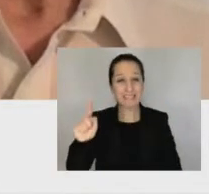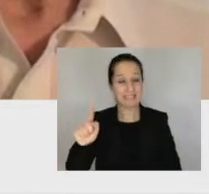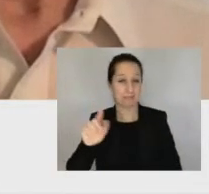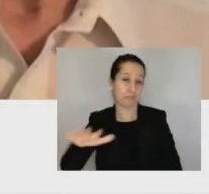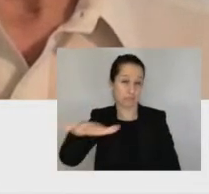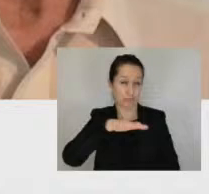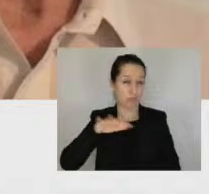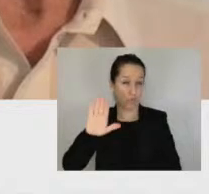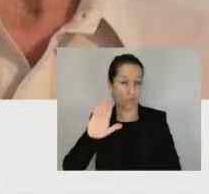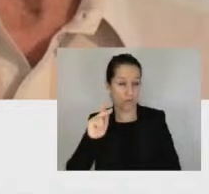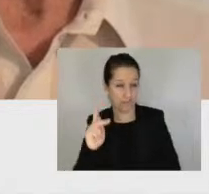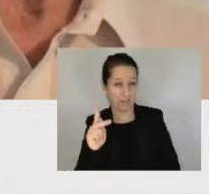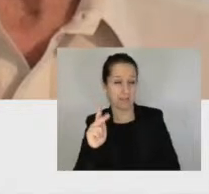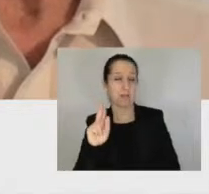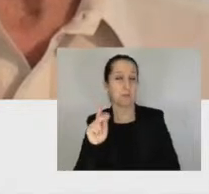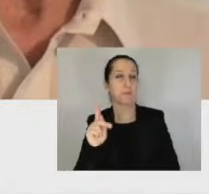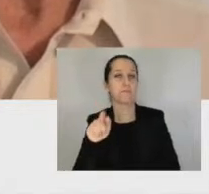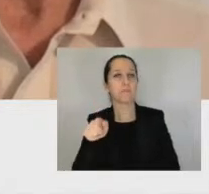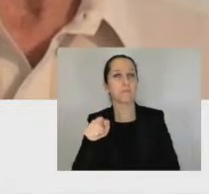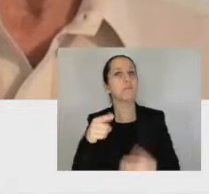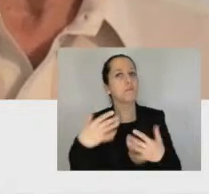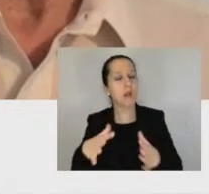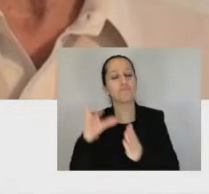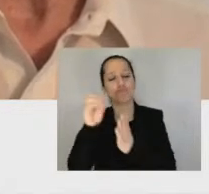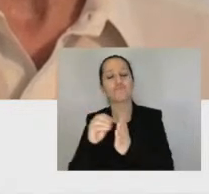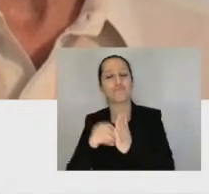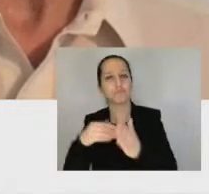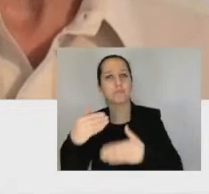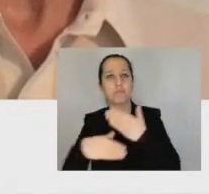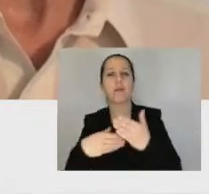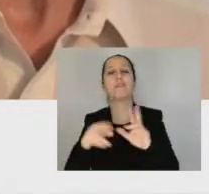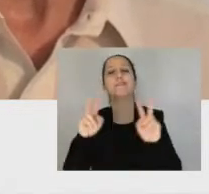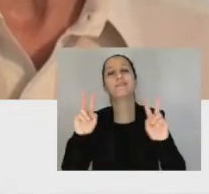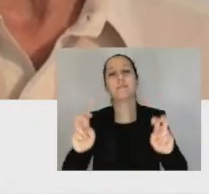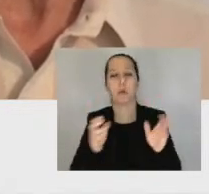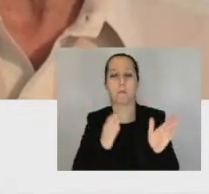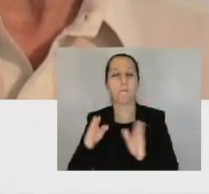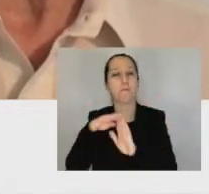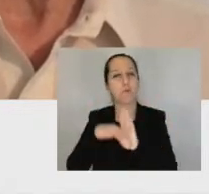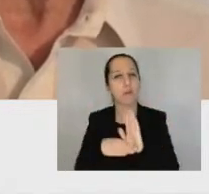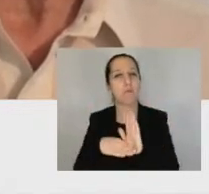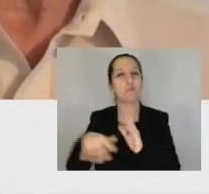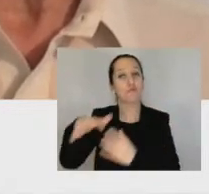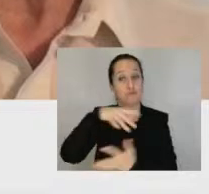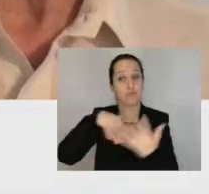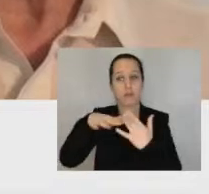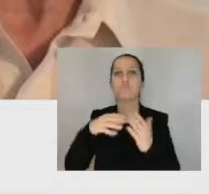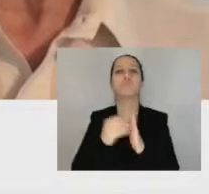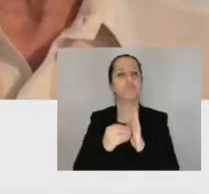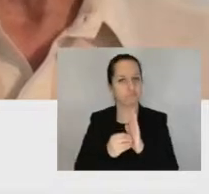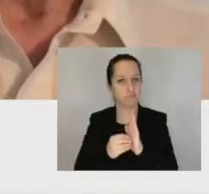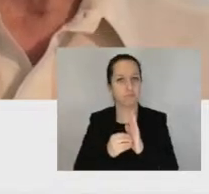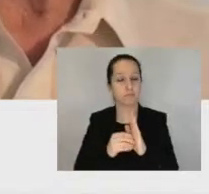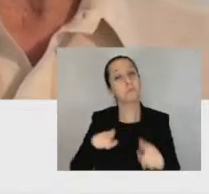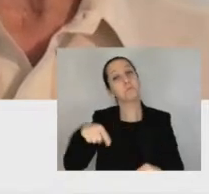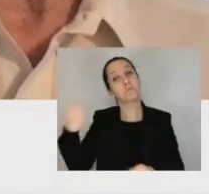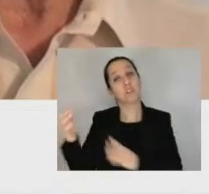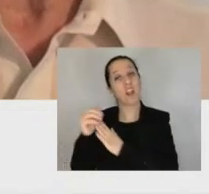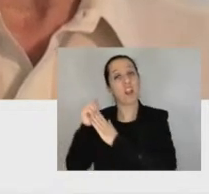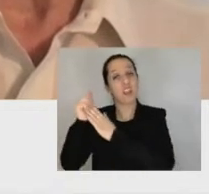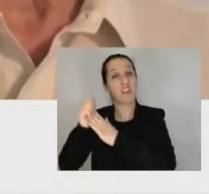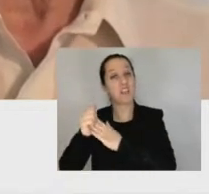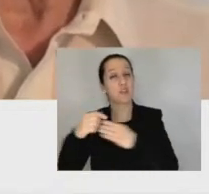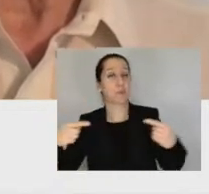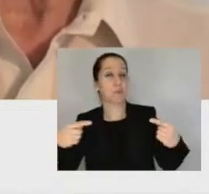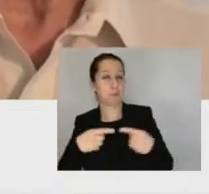When the leader of the opposition, Keir Starmer, the Labour opposition, launched